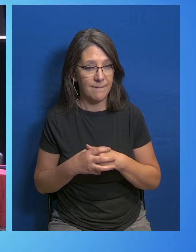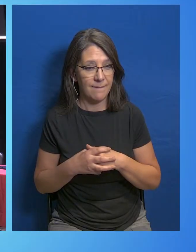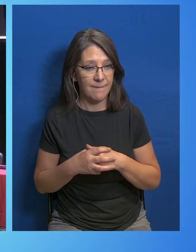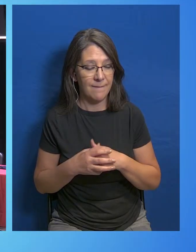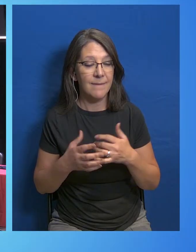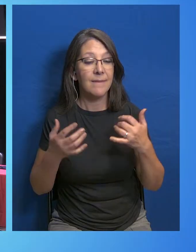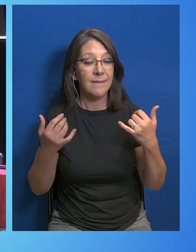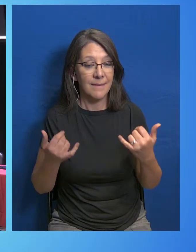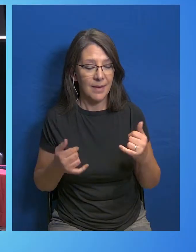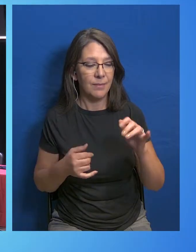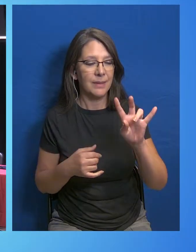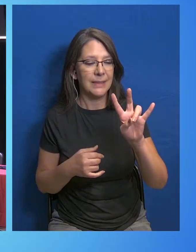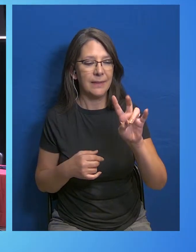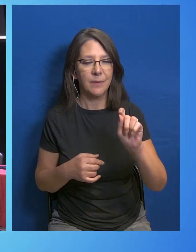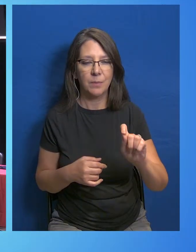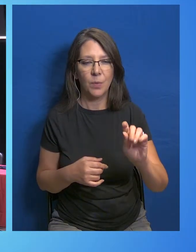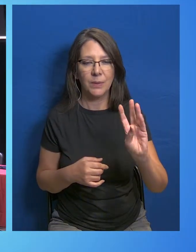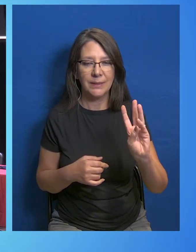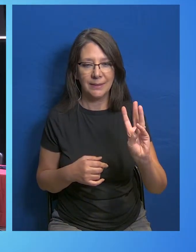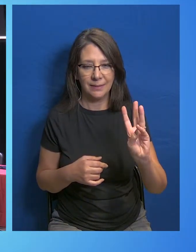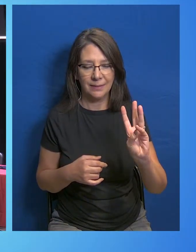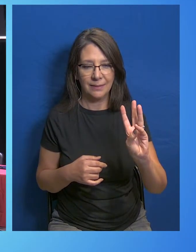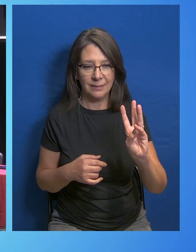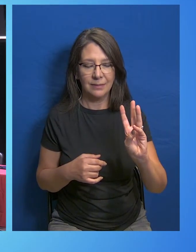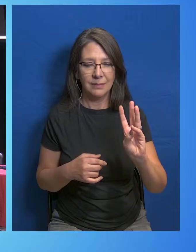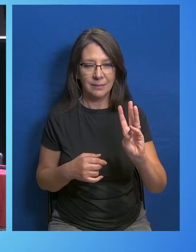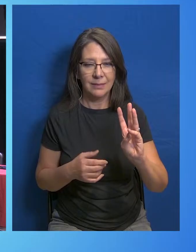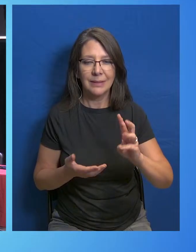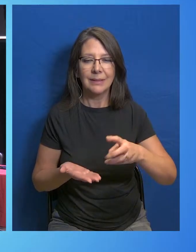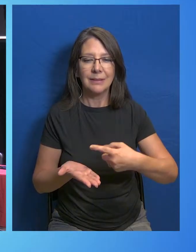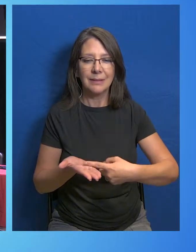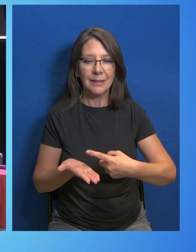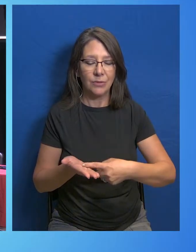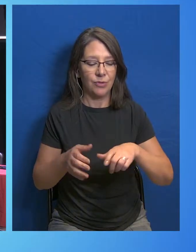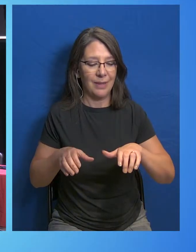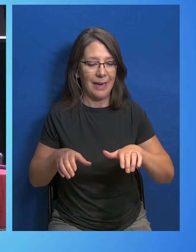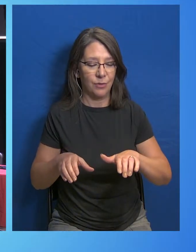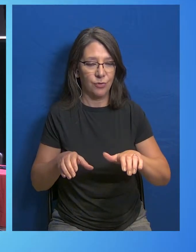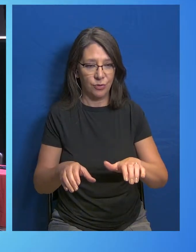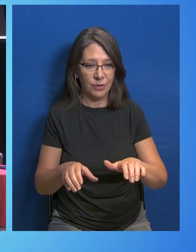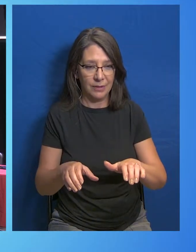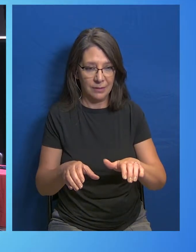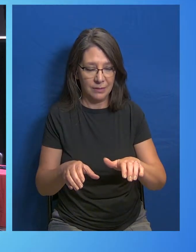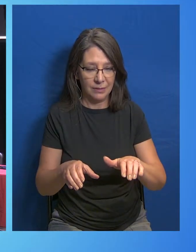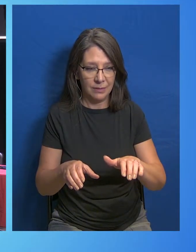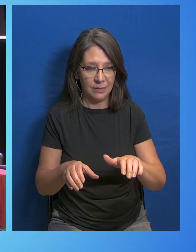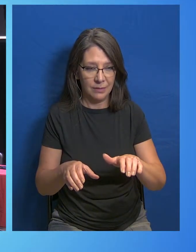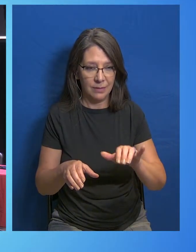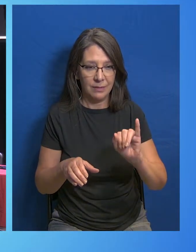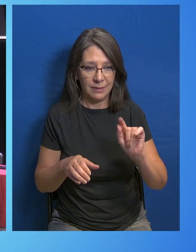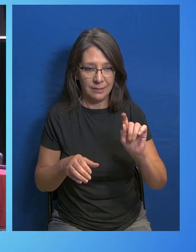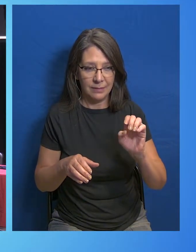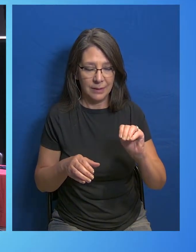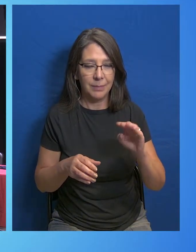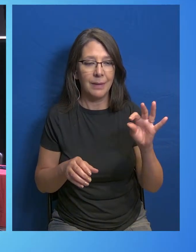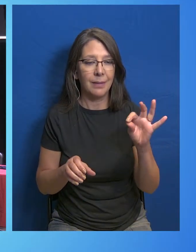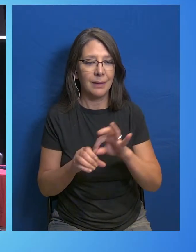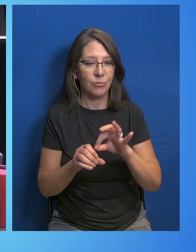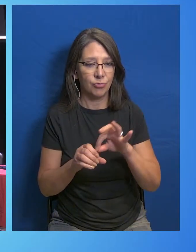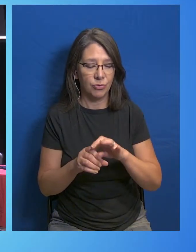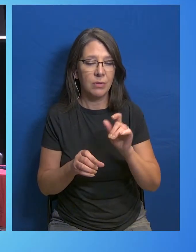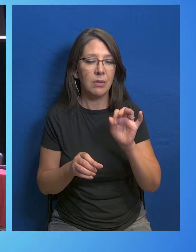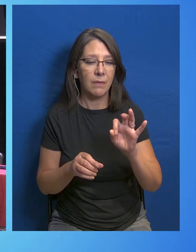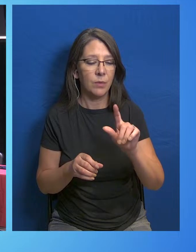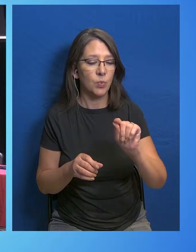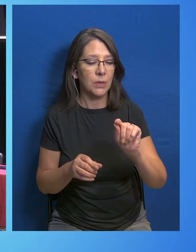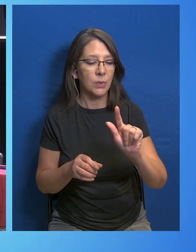uh, 7.6. This is a discussion and action item. This is the election of the